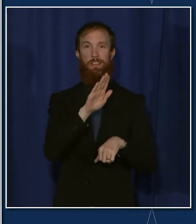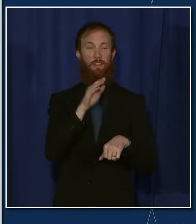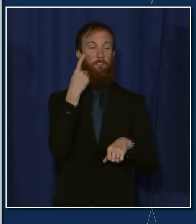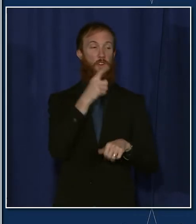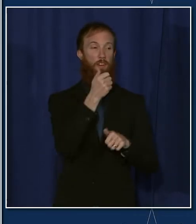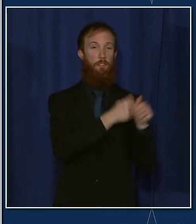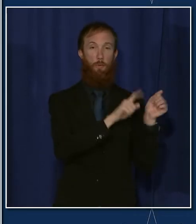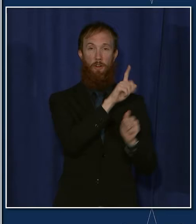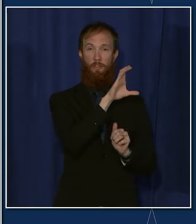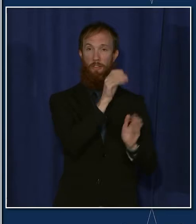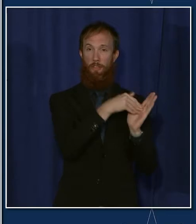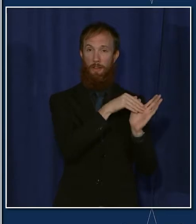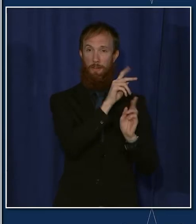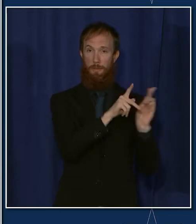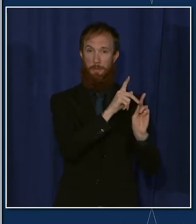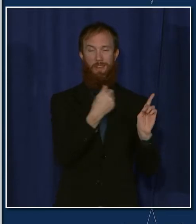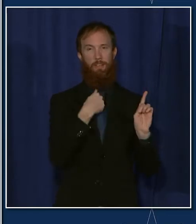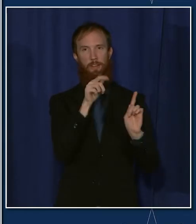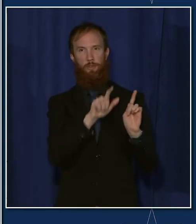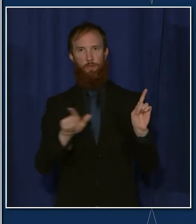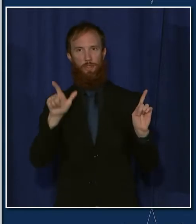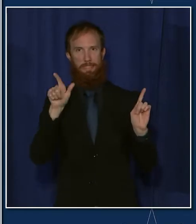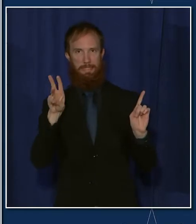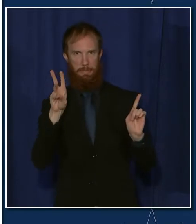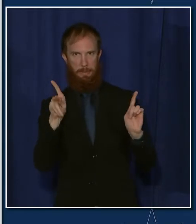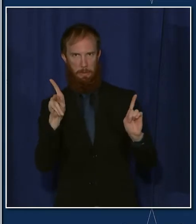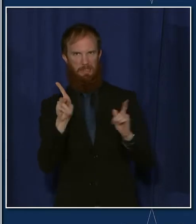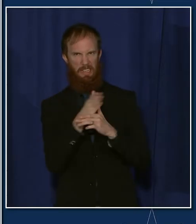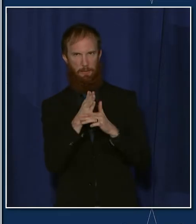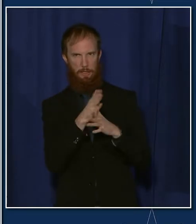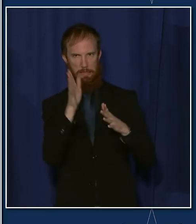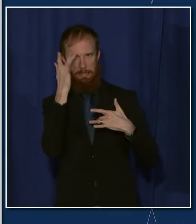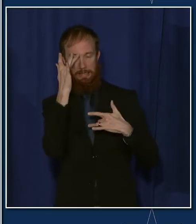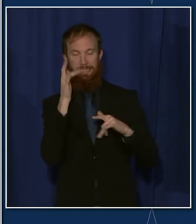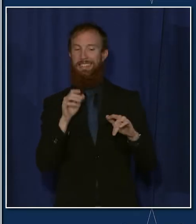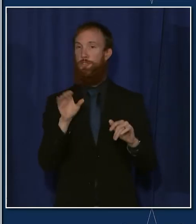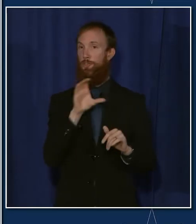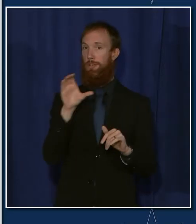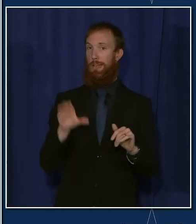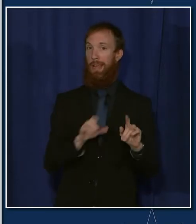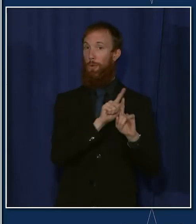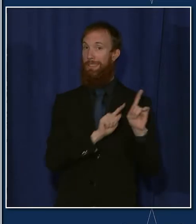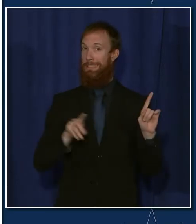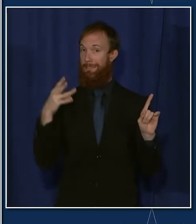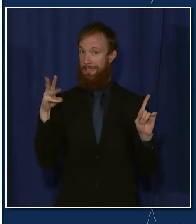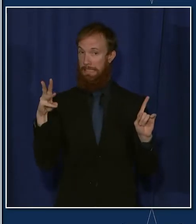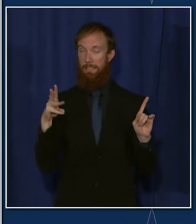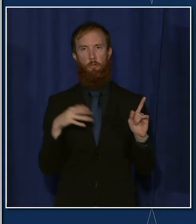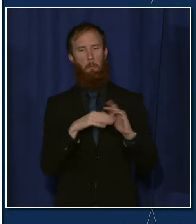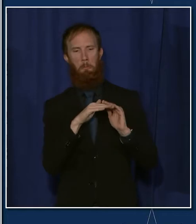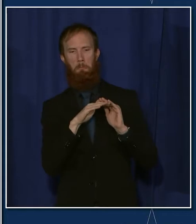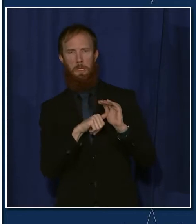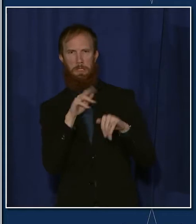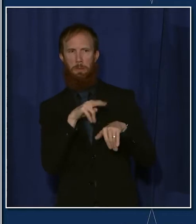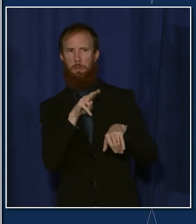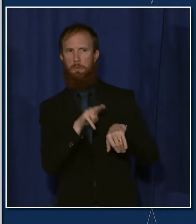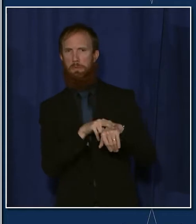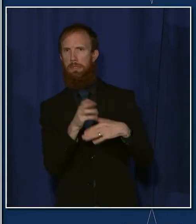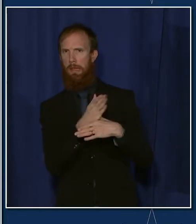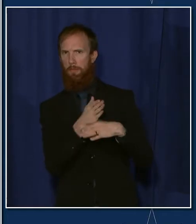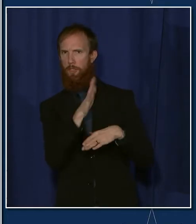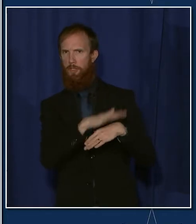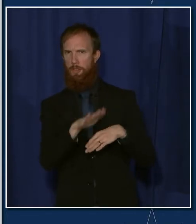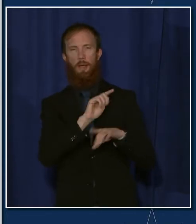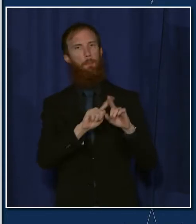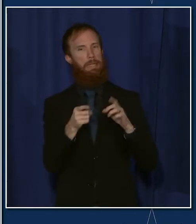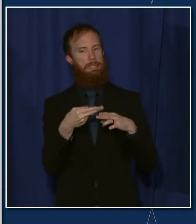100,000 population. Chicago is currently at 16, so we remain under the national average, but certainly increasing. There have been more